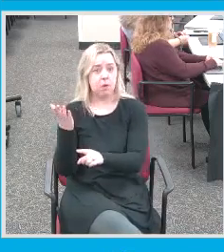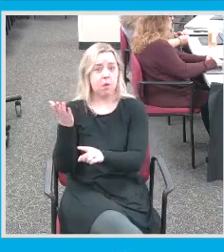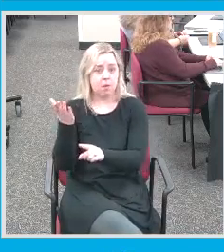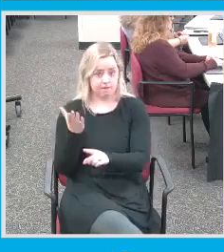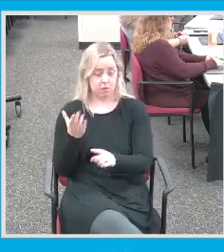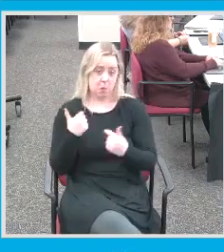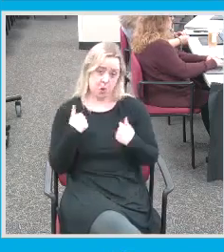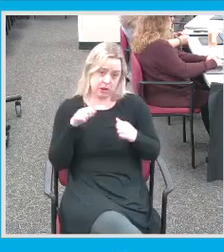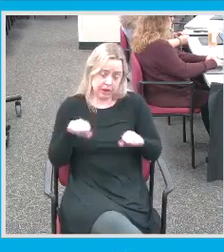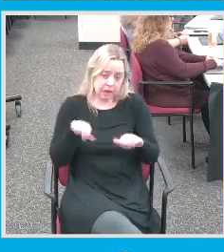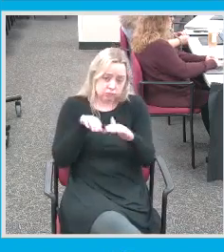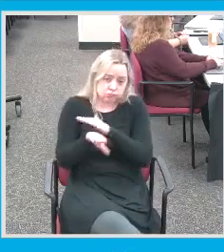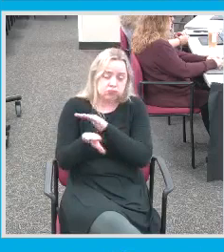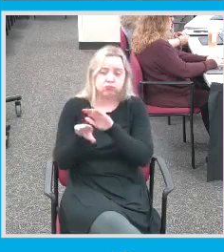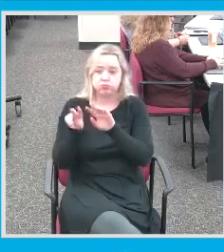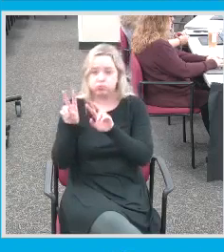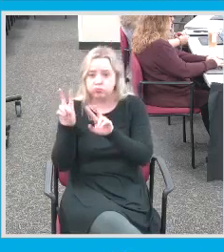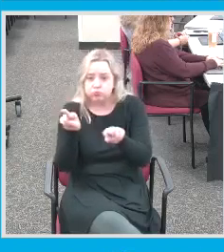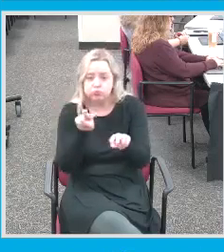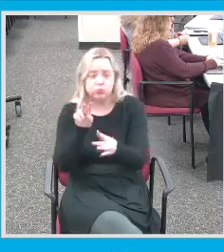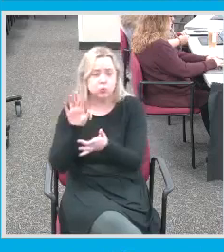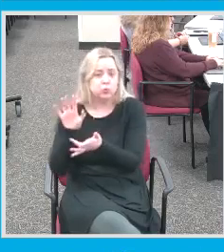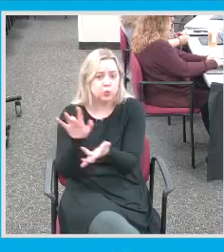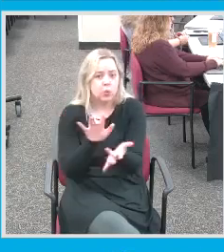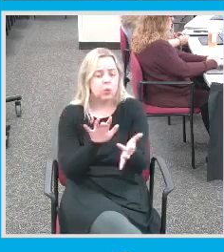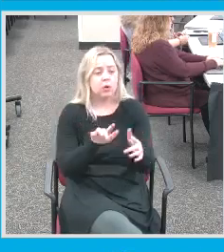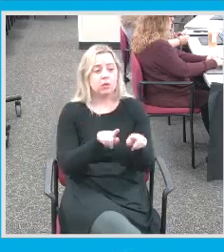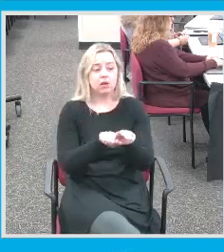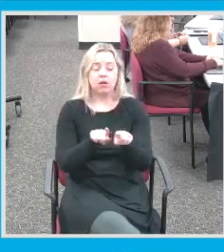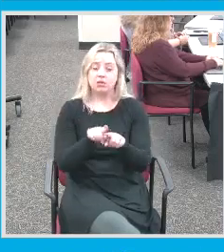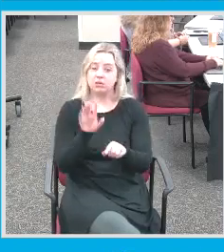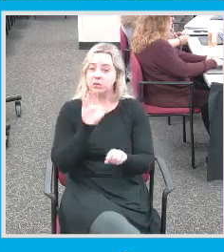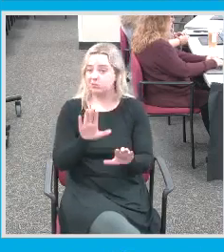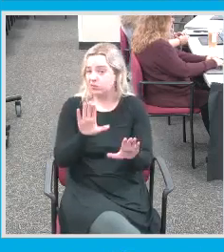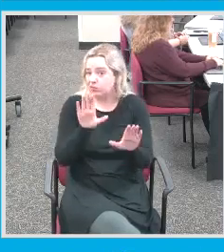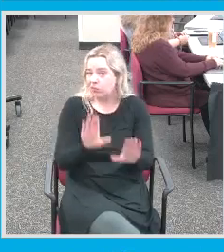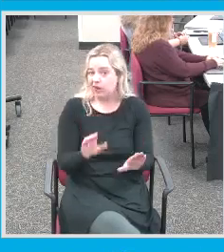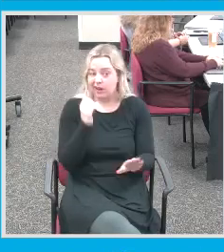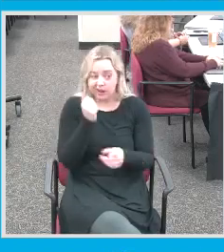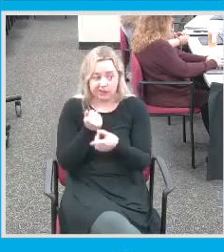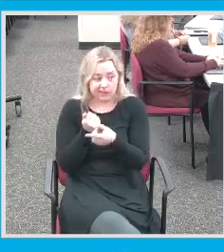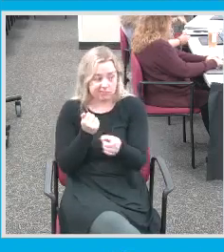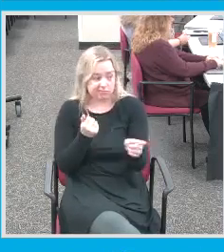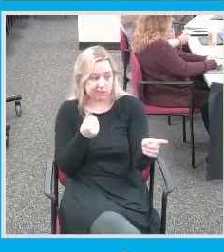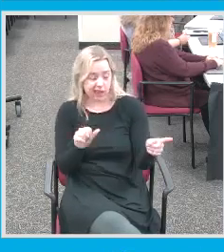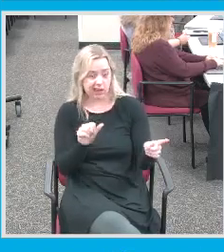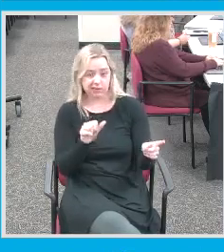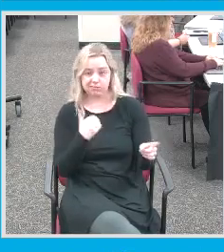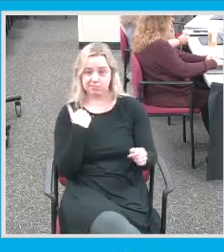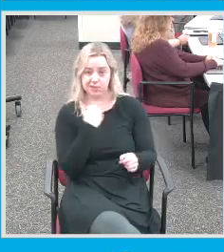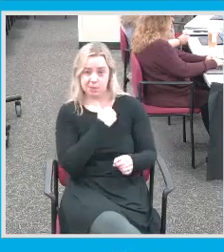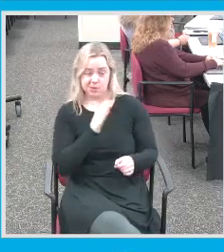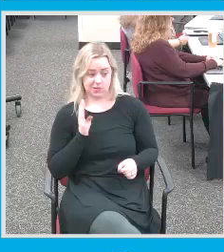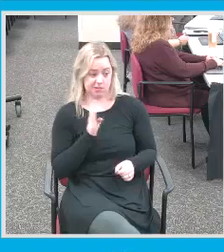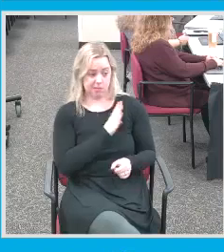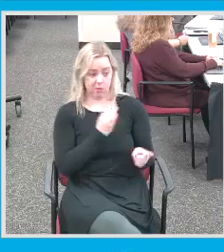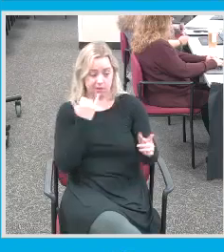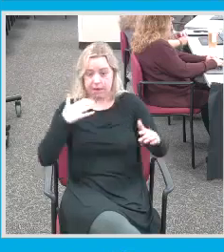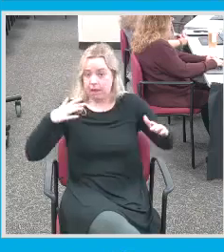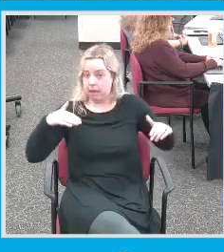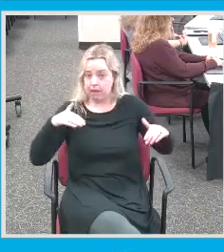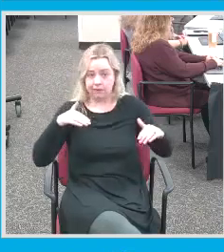to get a tour and also mentioned that it'd be great if anyone else on the board, if you haven't had a tour of the Springs Rescue